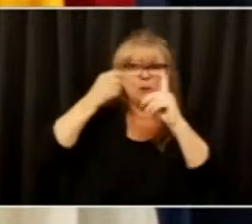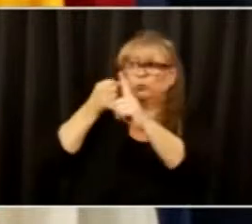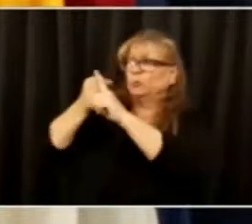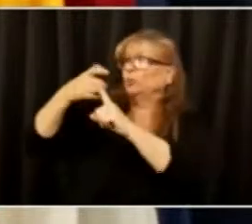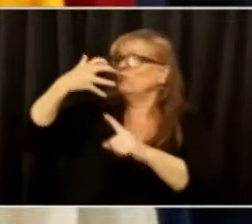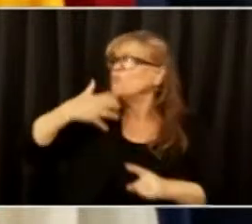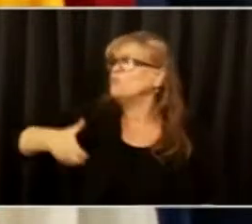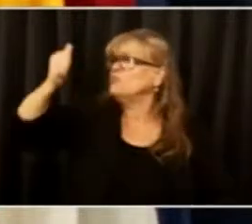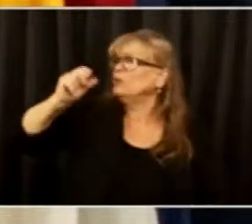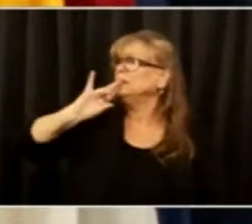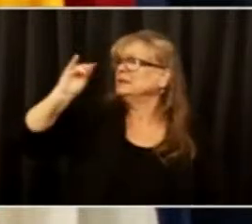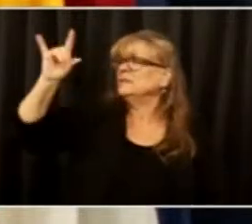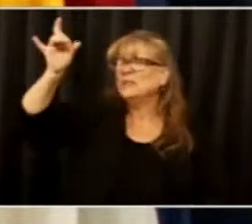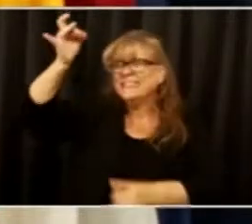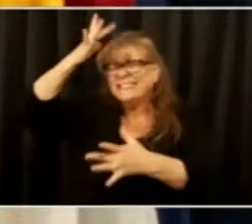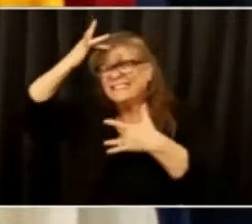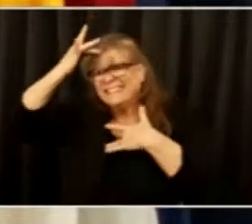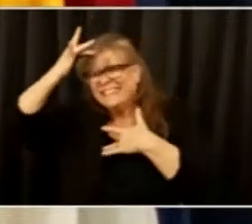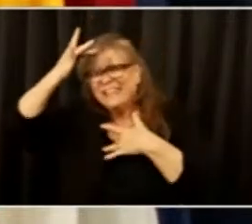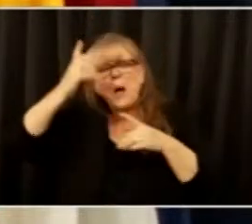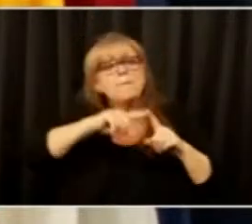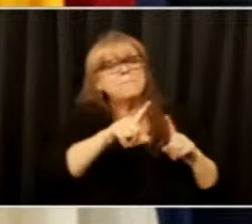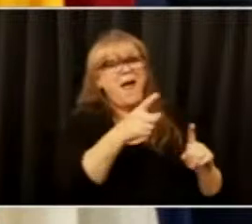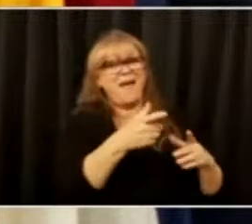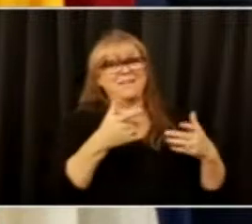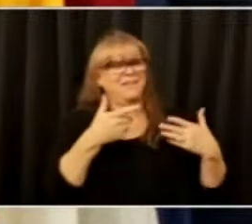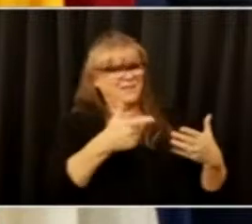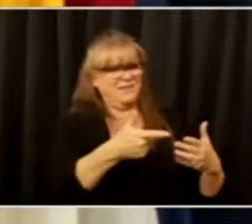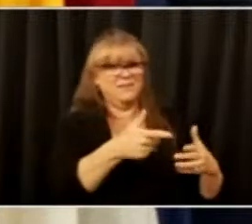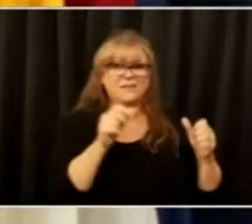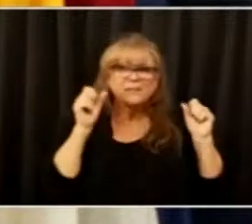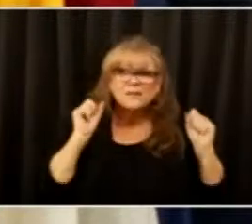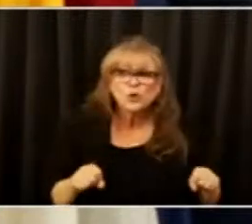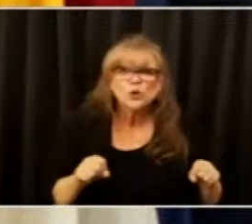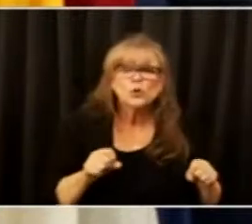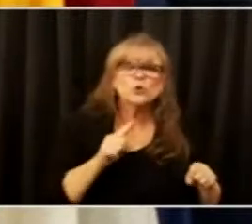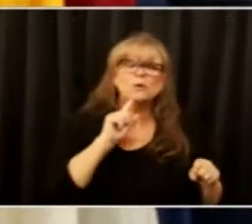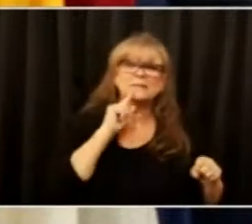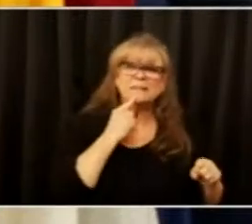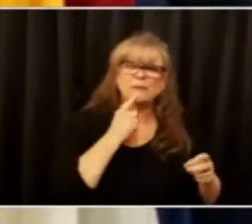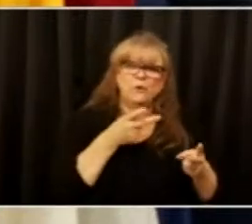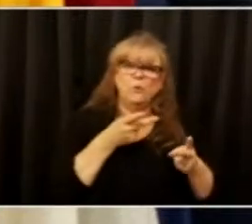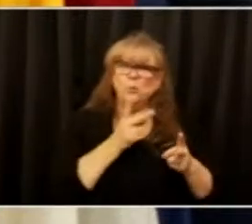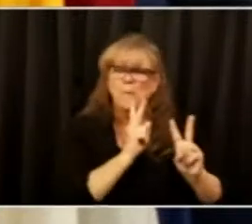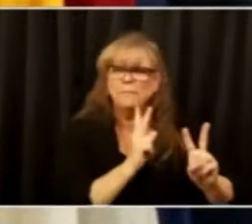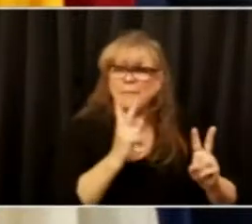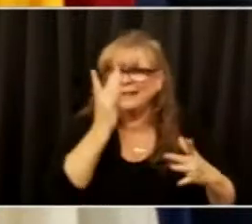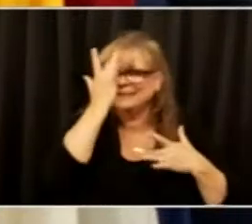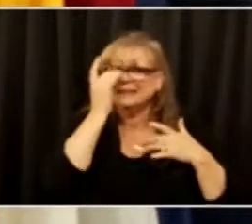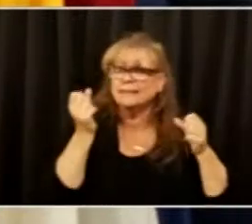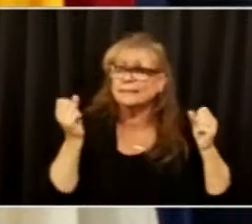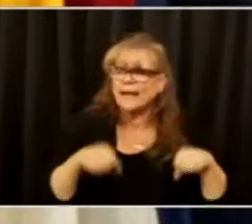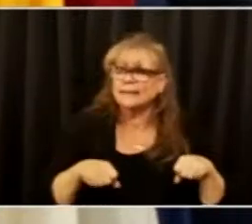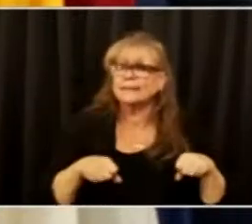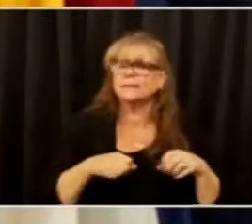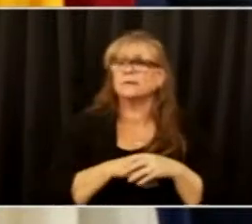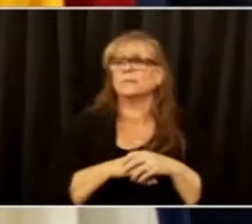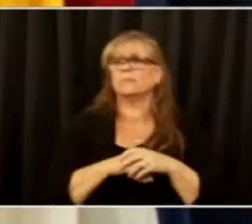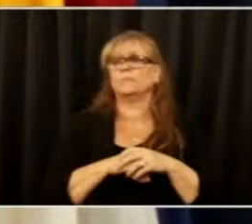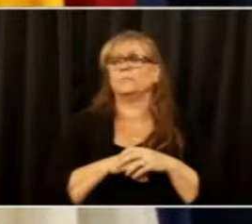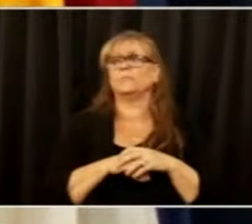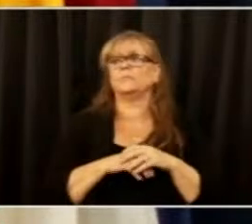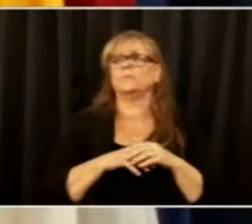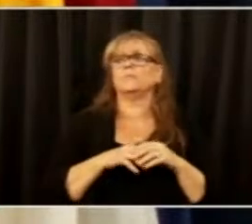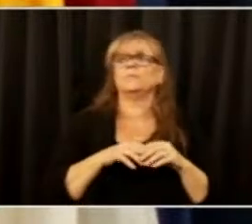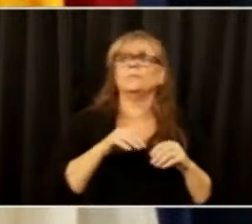seen several deaths reported in Colorado among the youngest Coloradans, including several in the age group that are now fully preventable